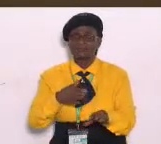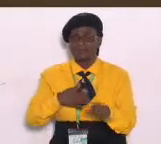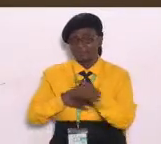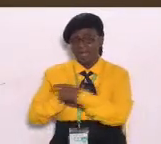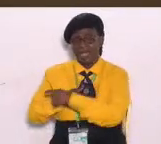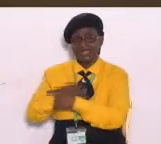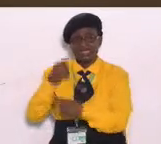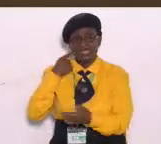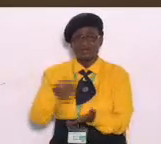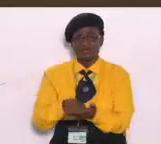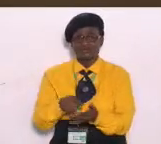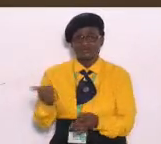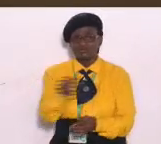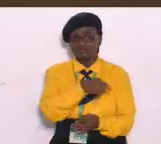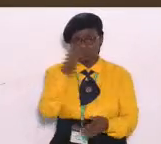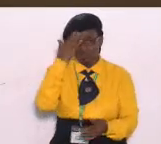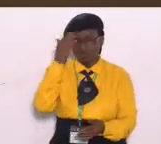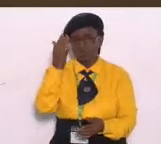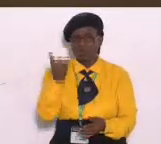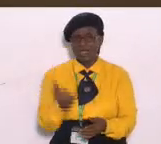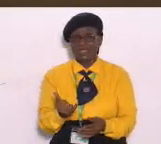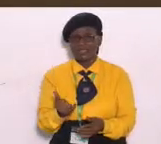You know why?